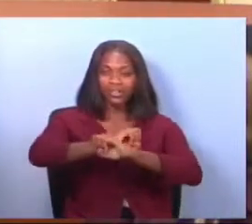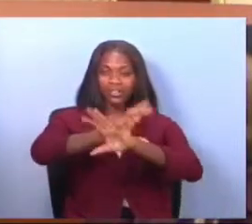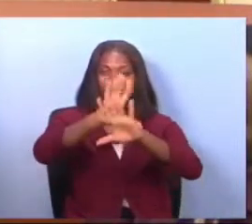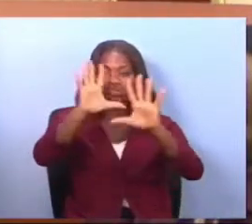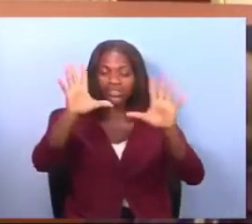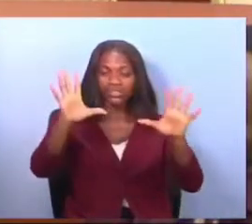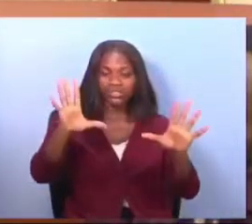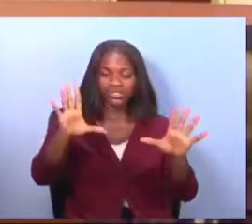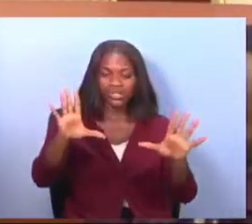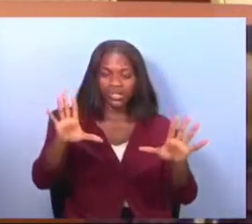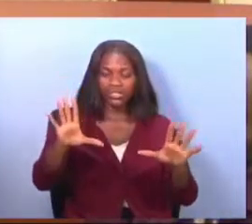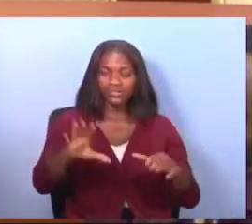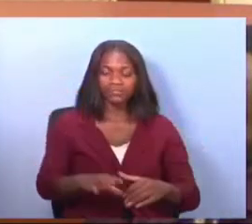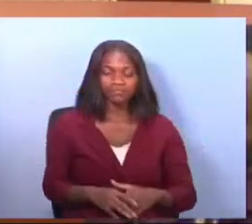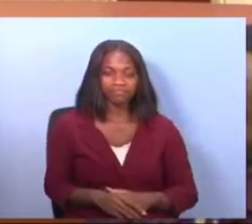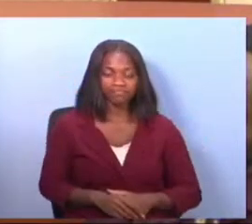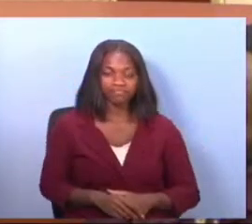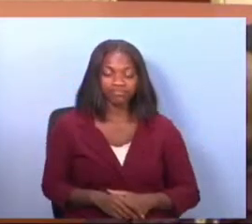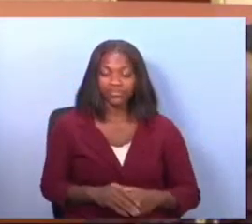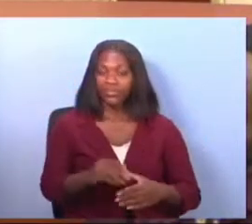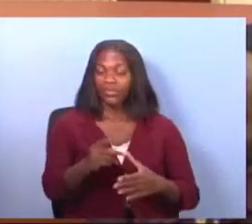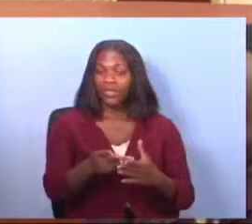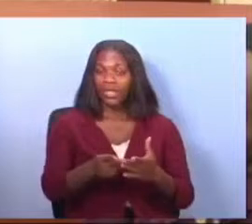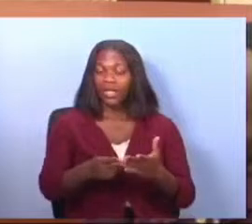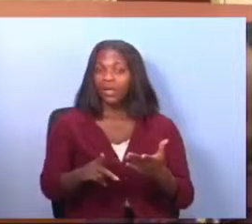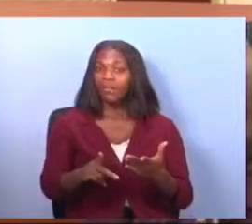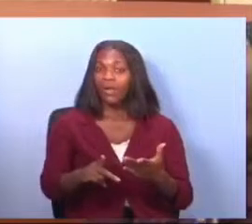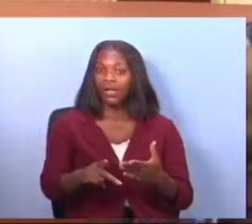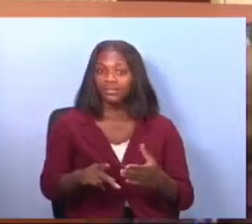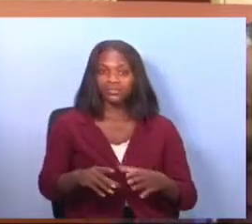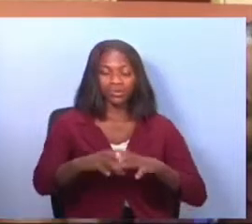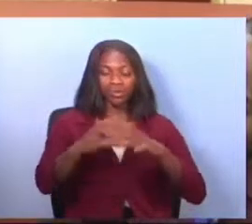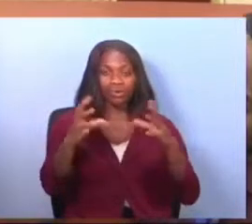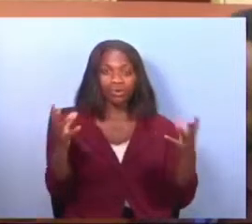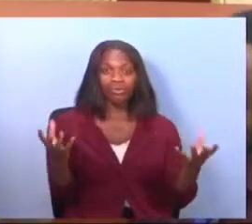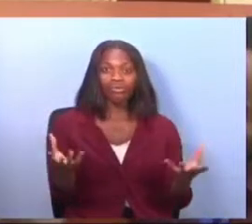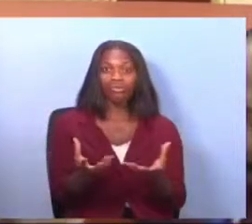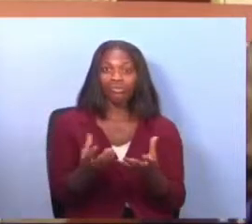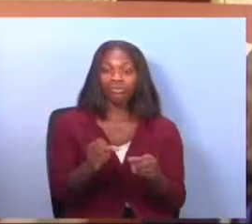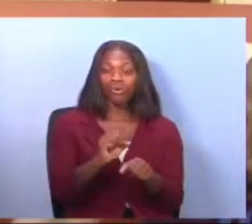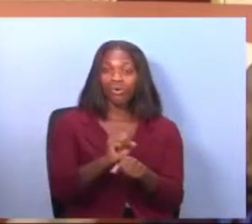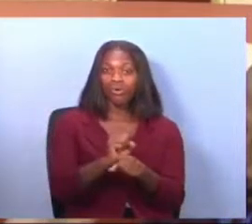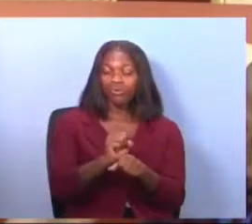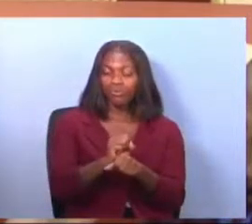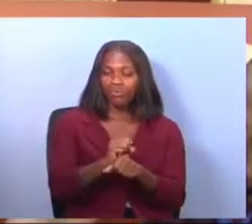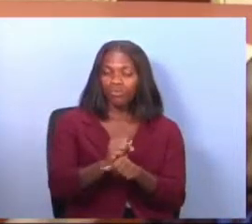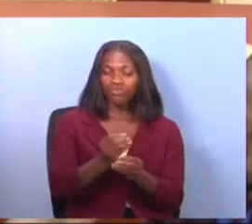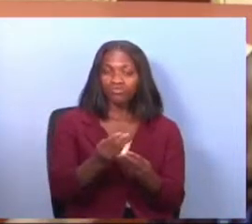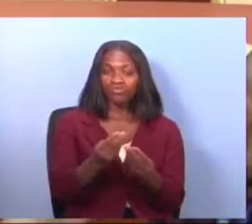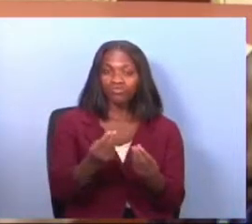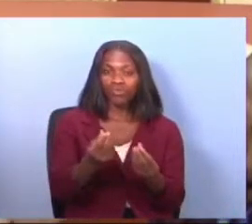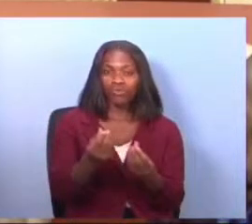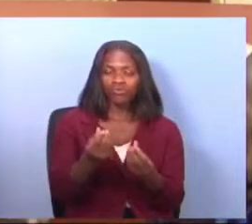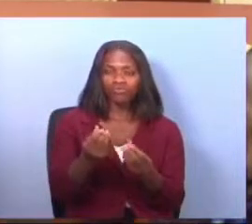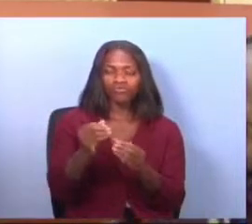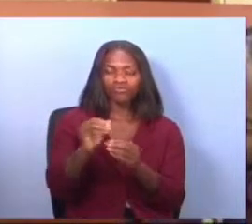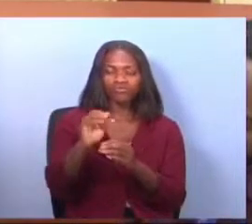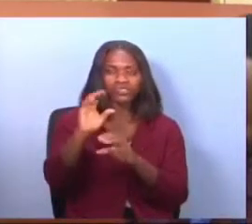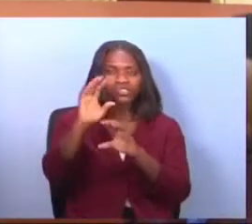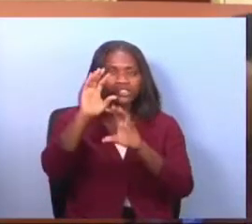Speaker, as part of the global action to address climate change, the energy transition, and